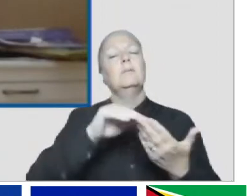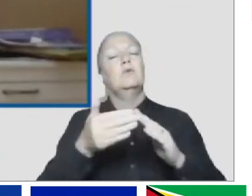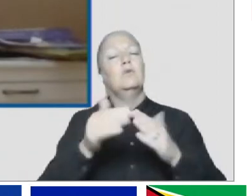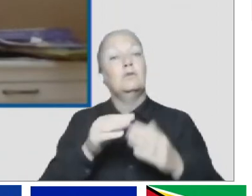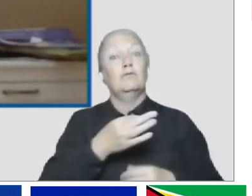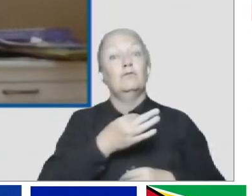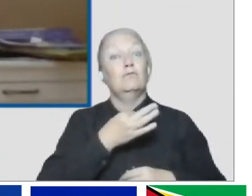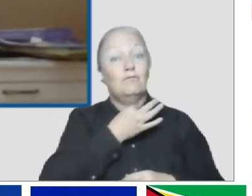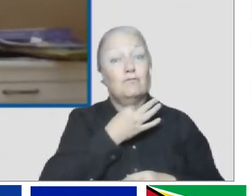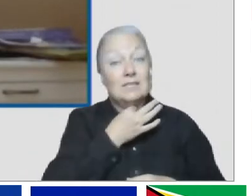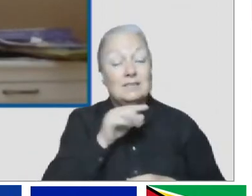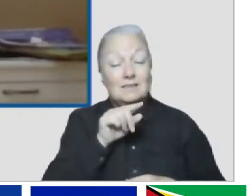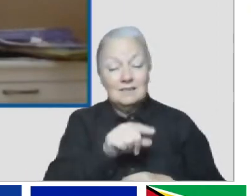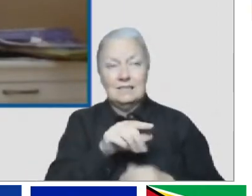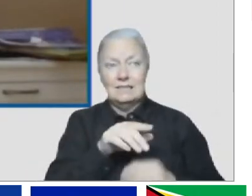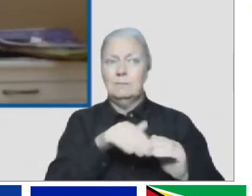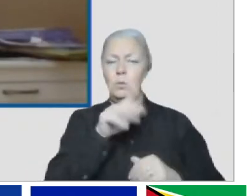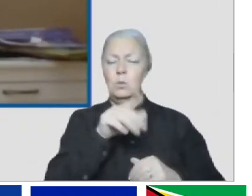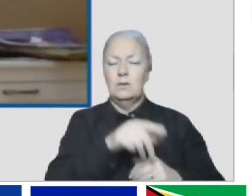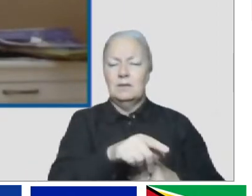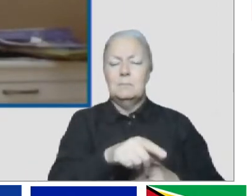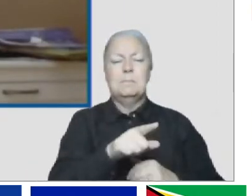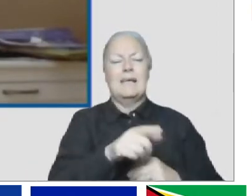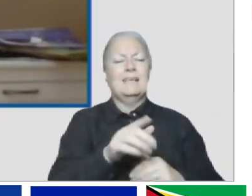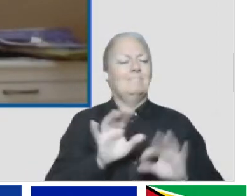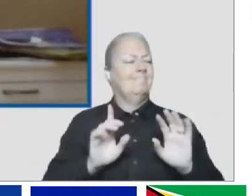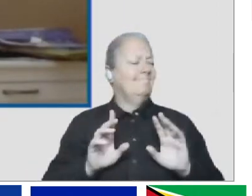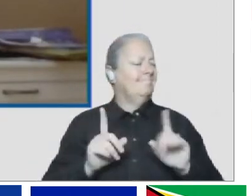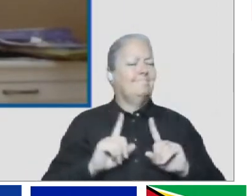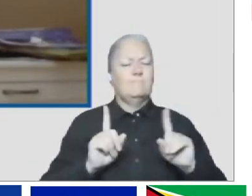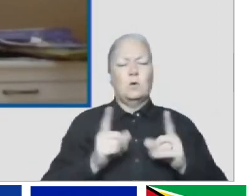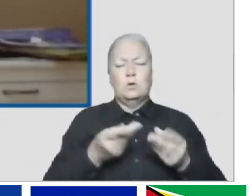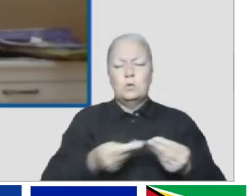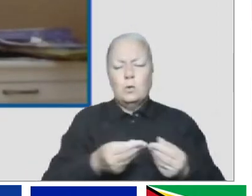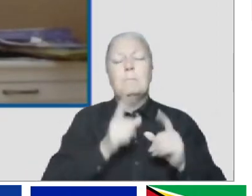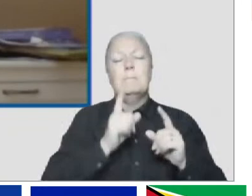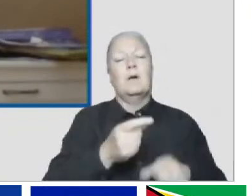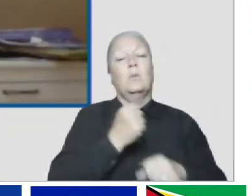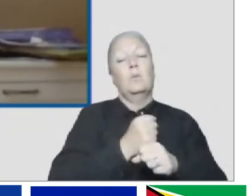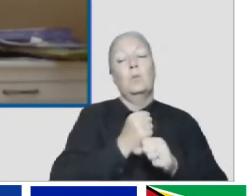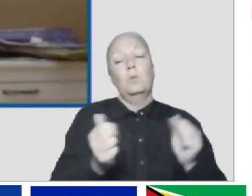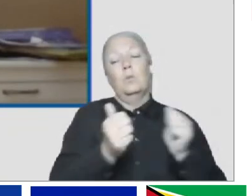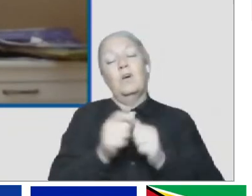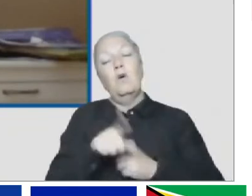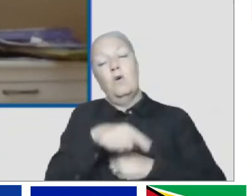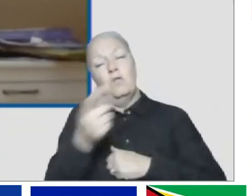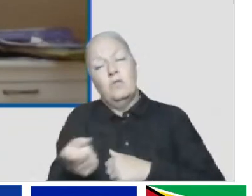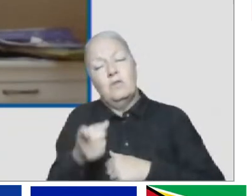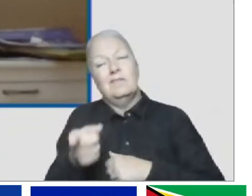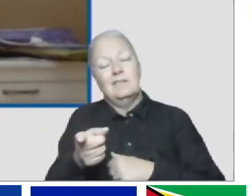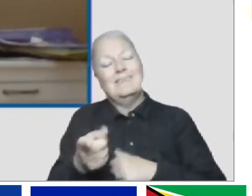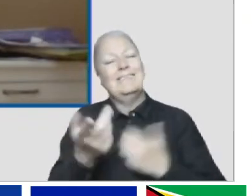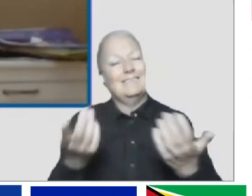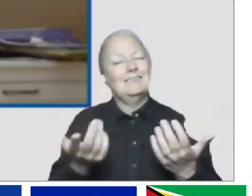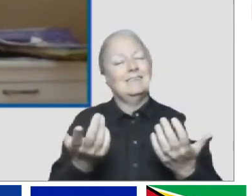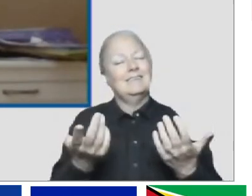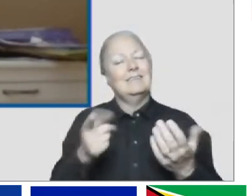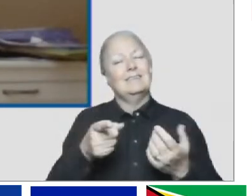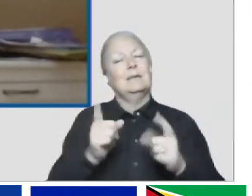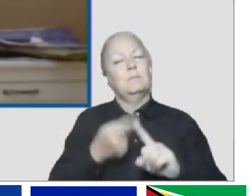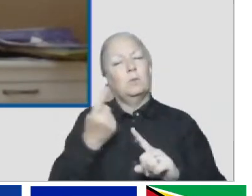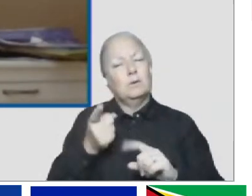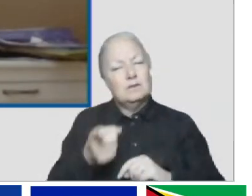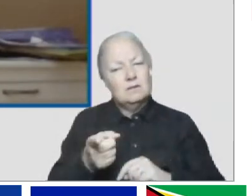the solutions for everything. They need to work with others, that it is essential that solution is also informed by